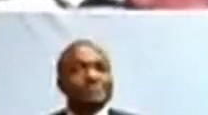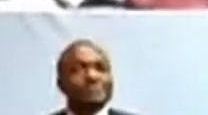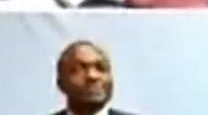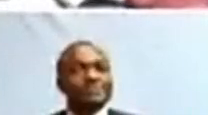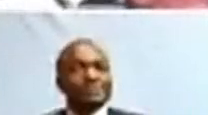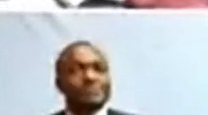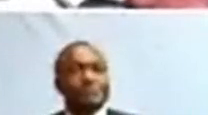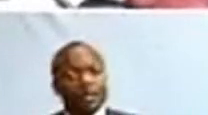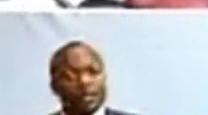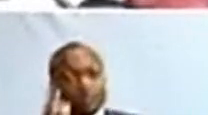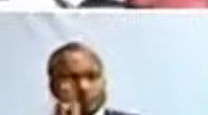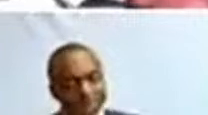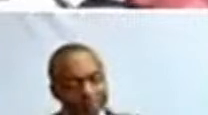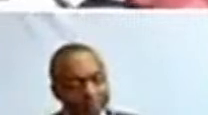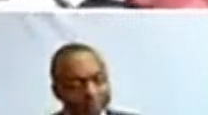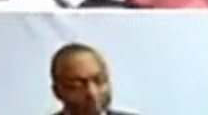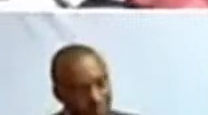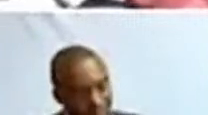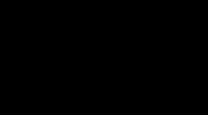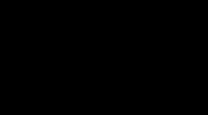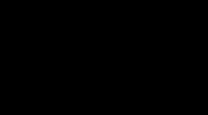And when you went through this report,